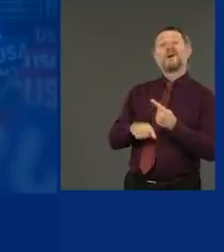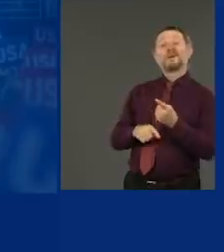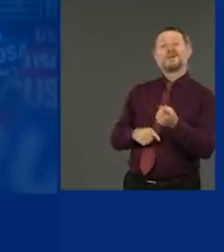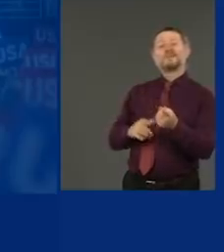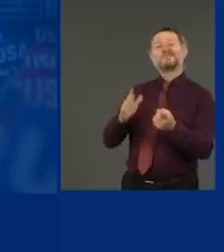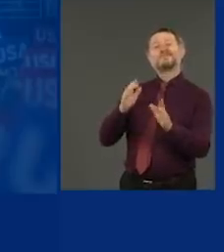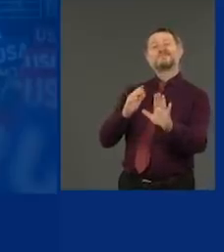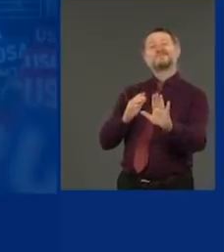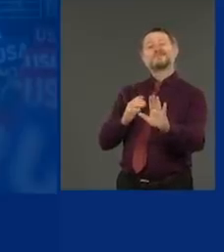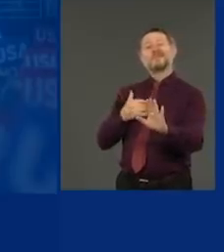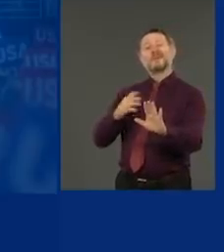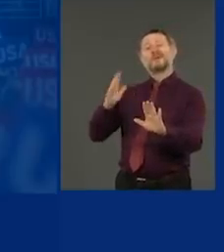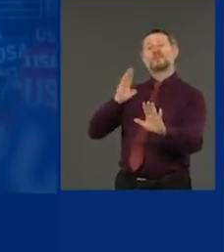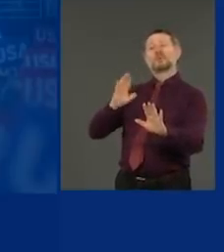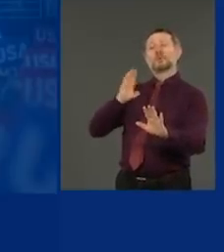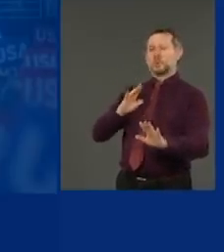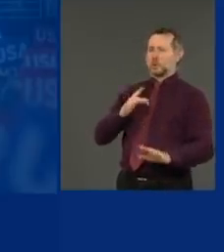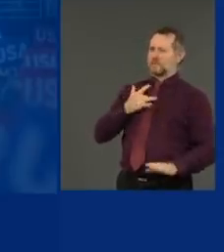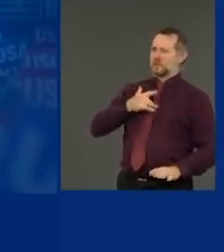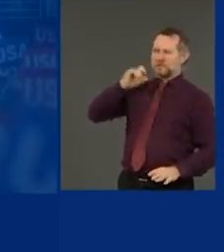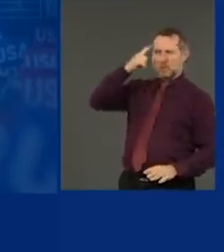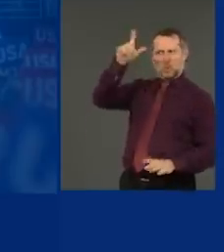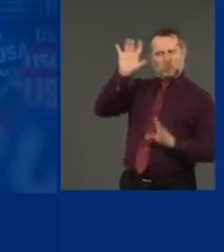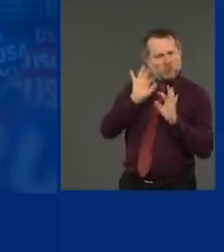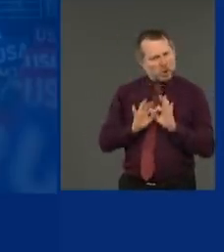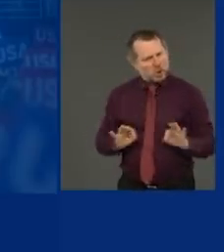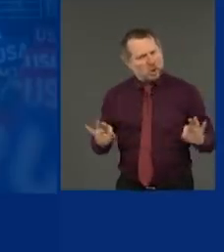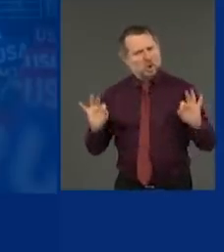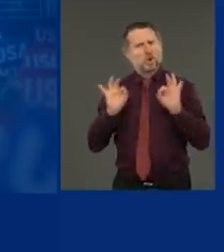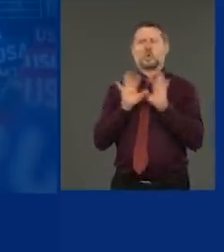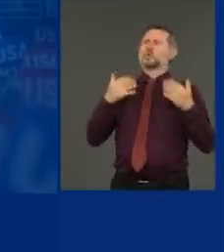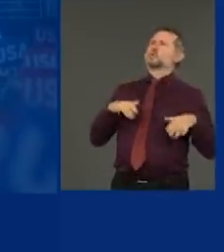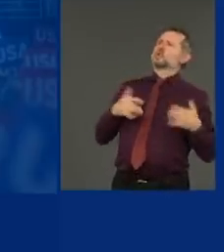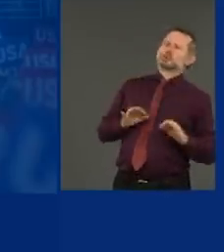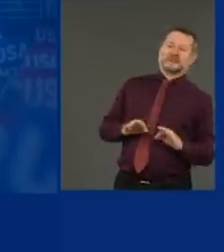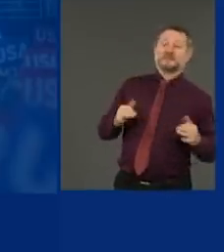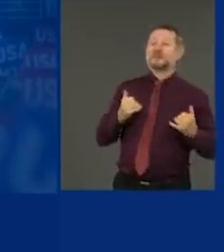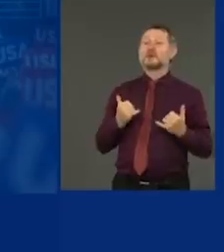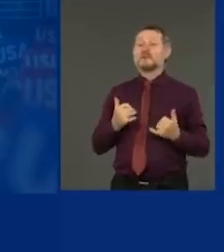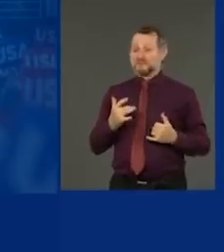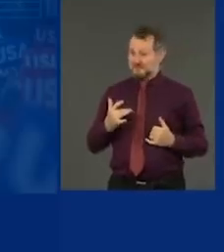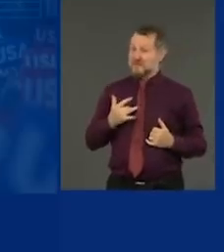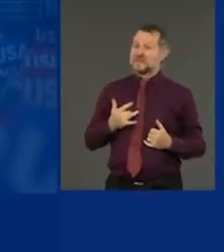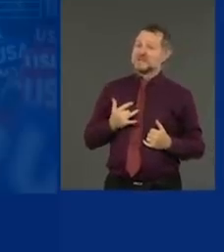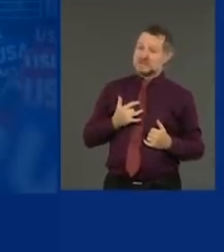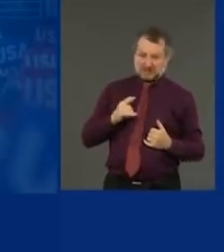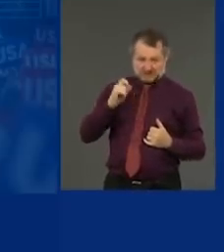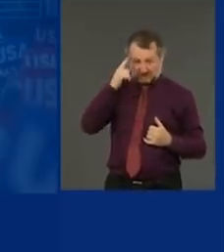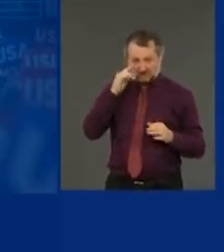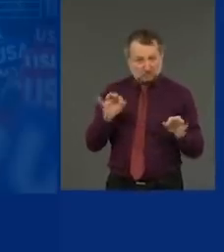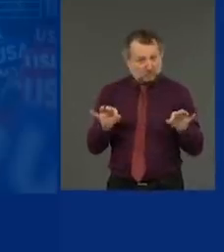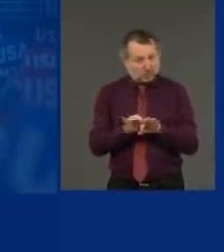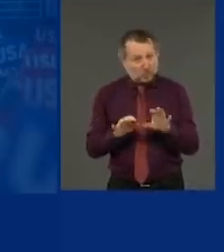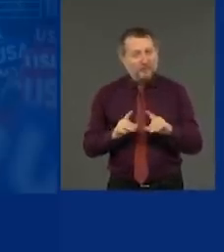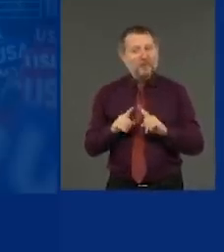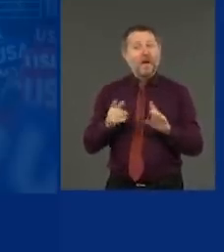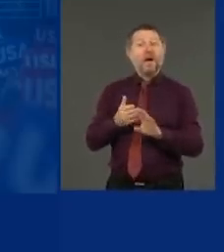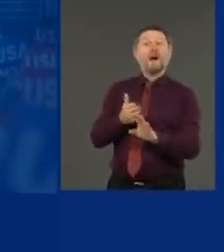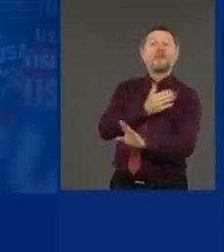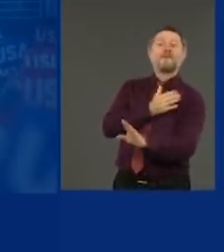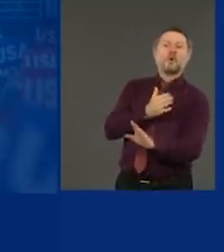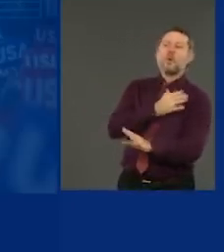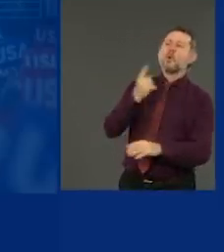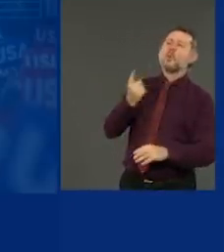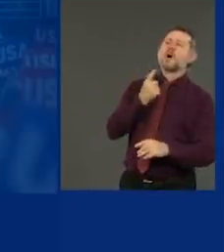is today? When? When did government matter the way it matters to